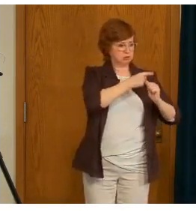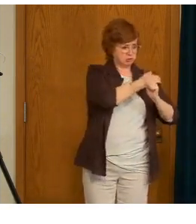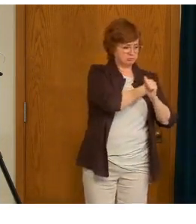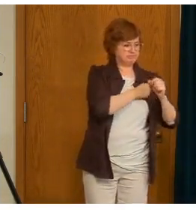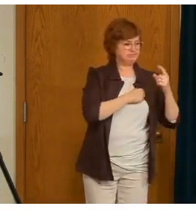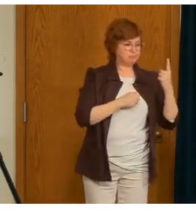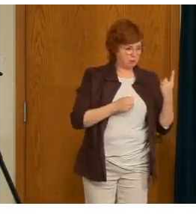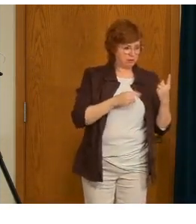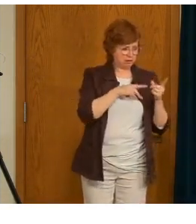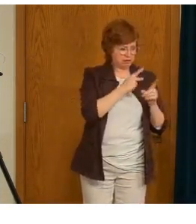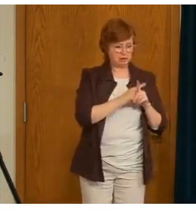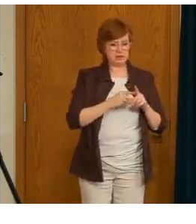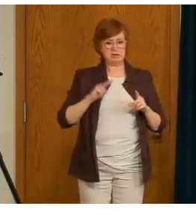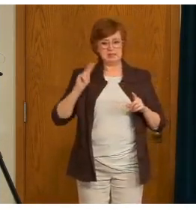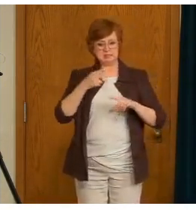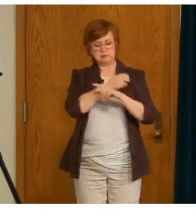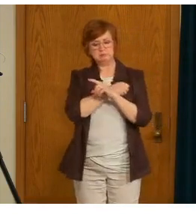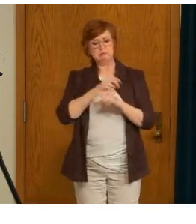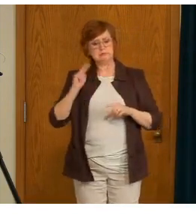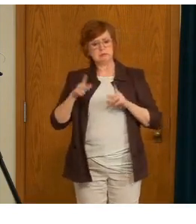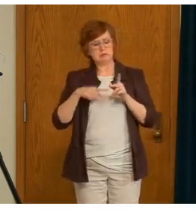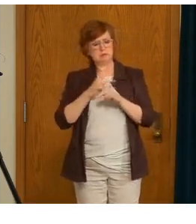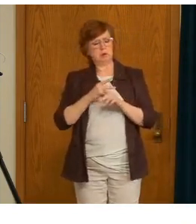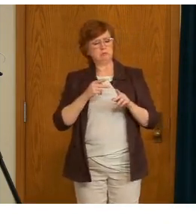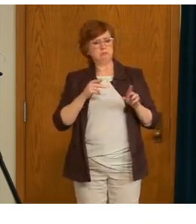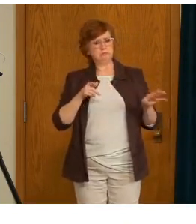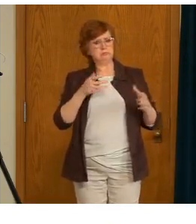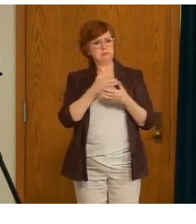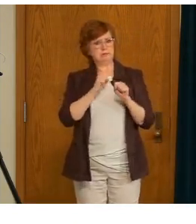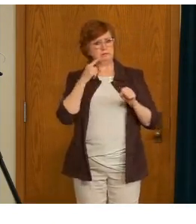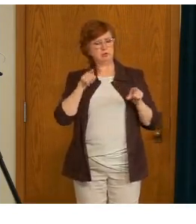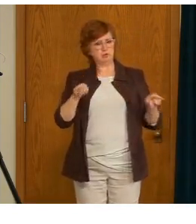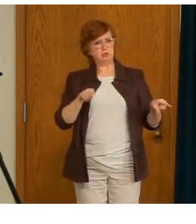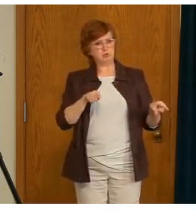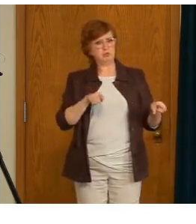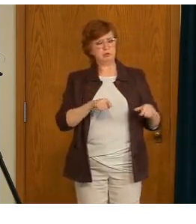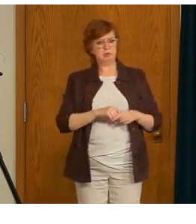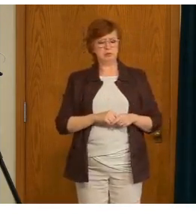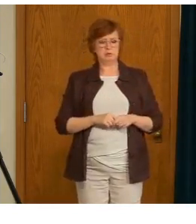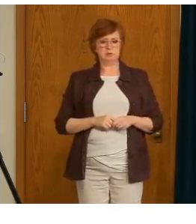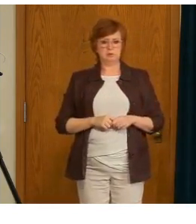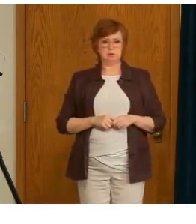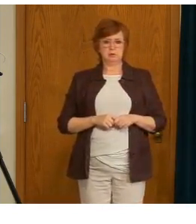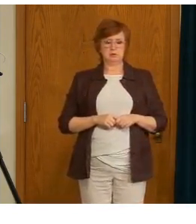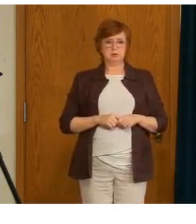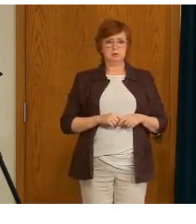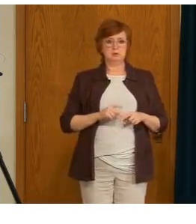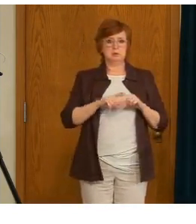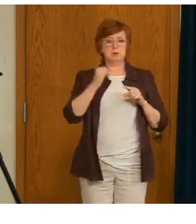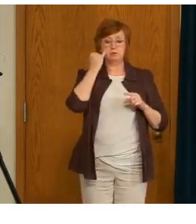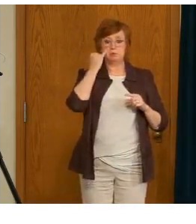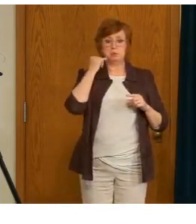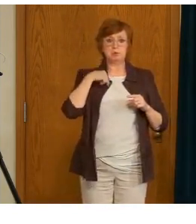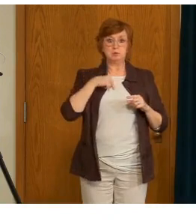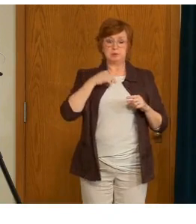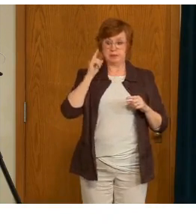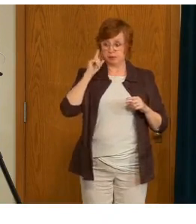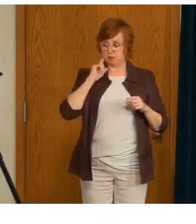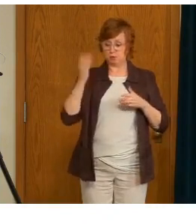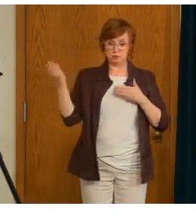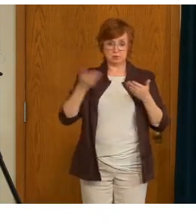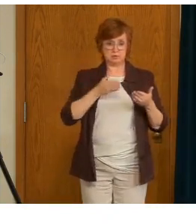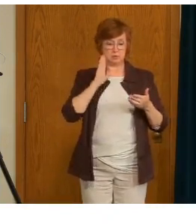have information when required, whether we can wait a bit longer for second doses to be the exact as the first dose,